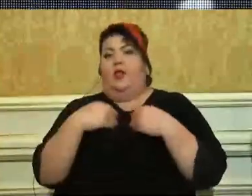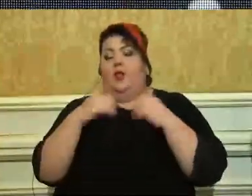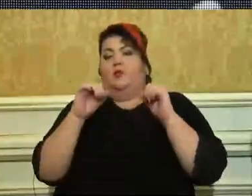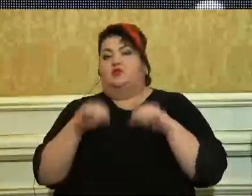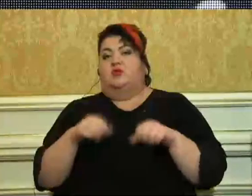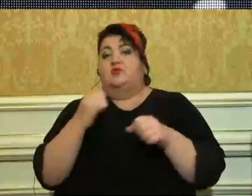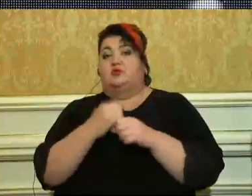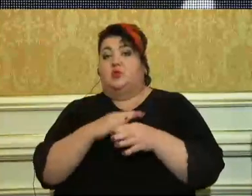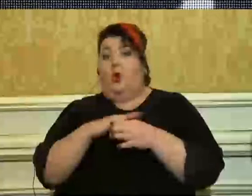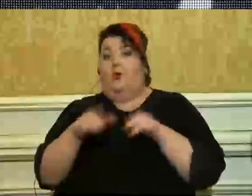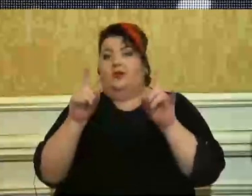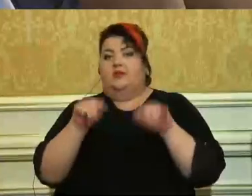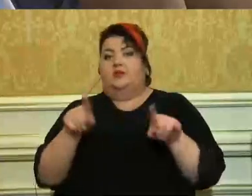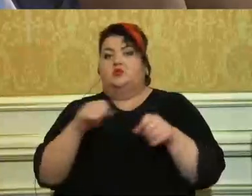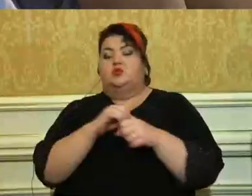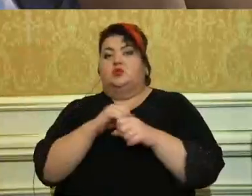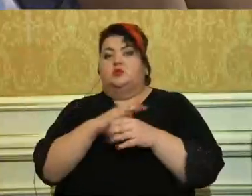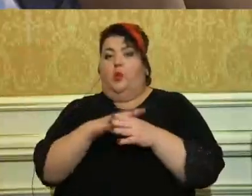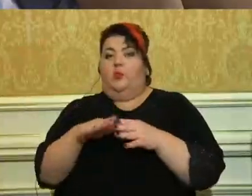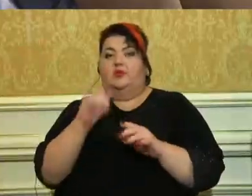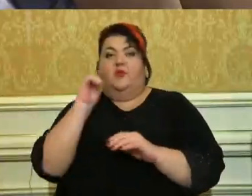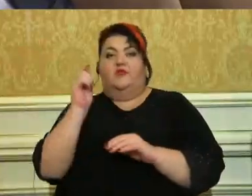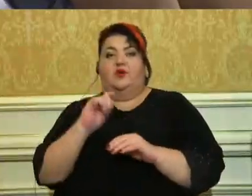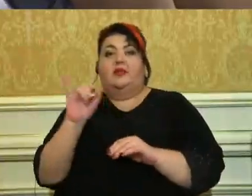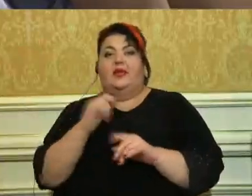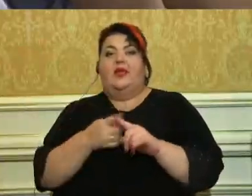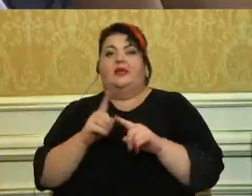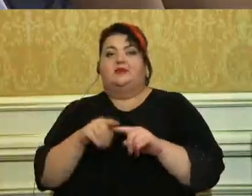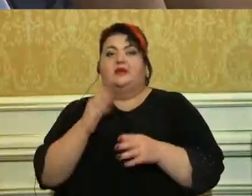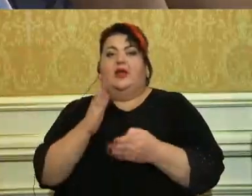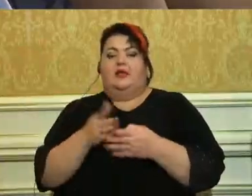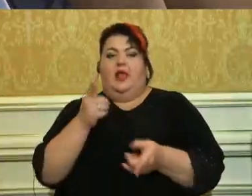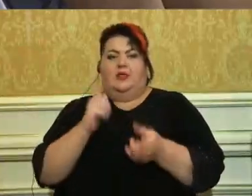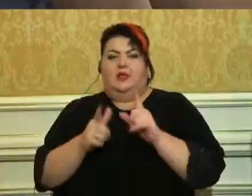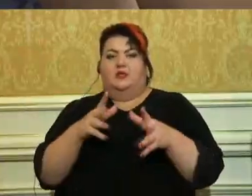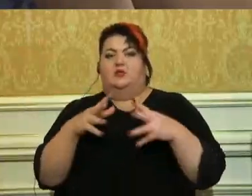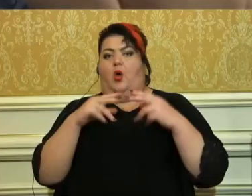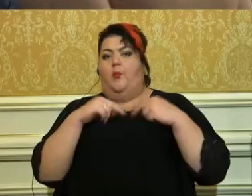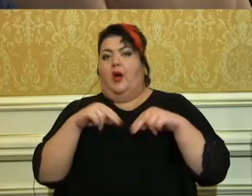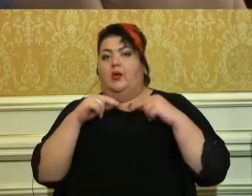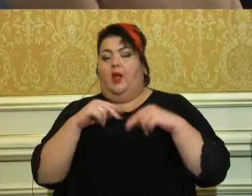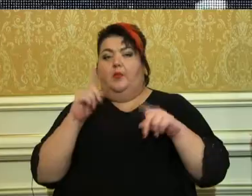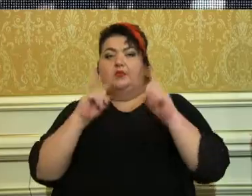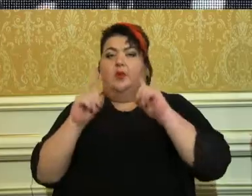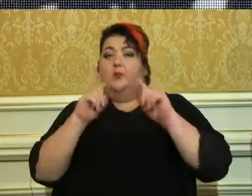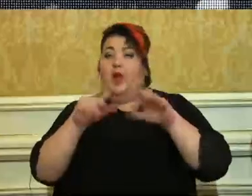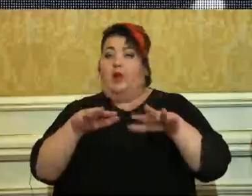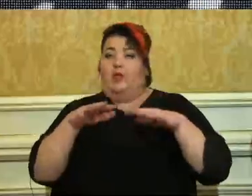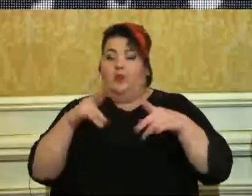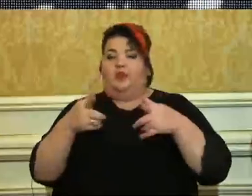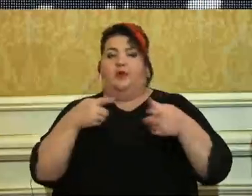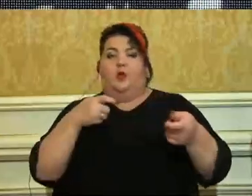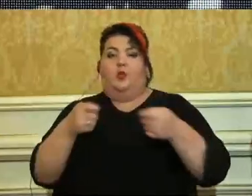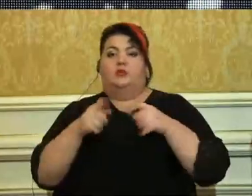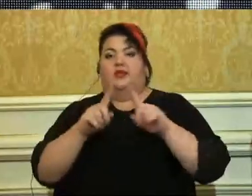allowed us within these years to do what is done in Ukraine now. And this is the partnership of parliament